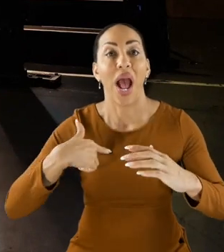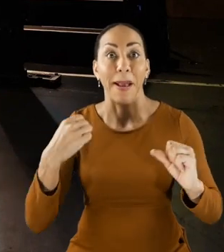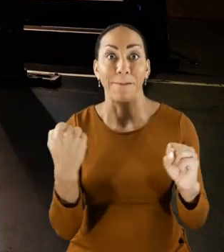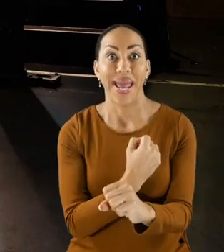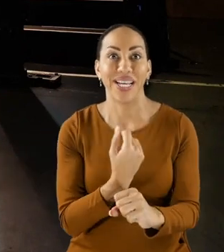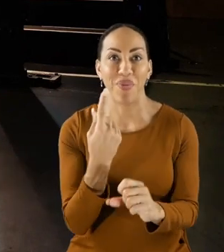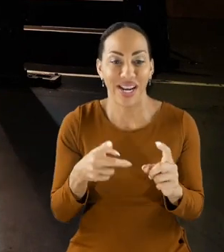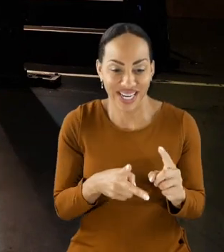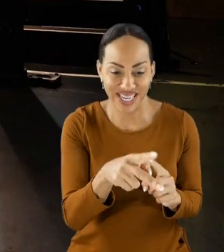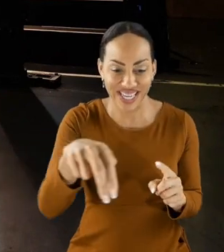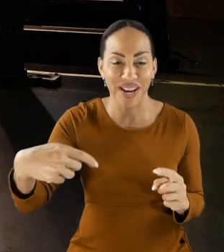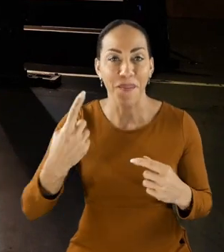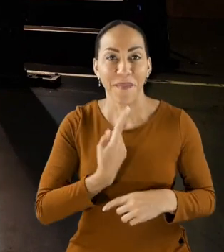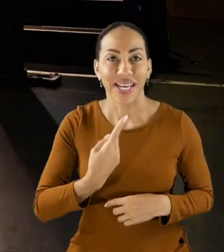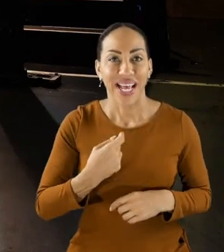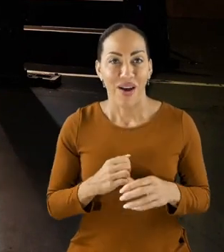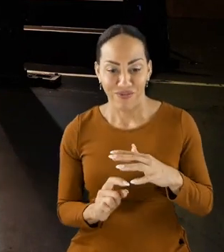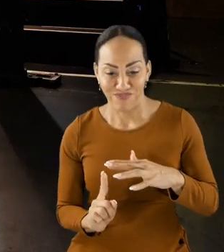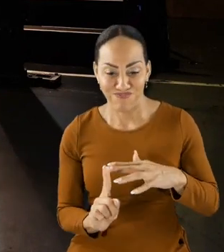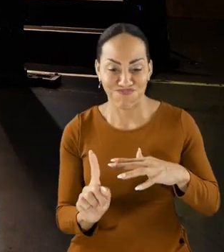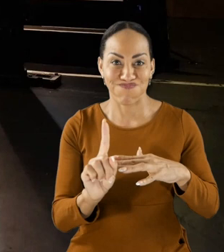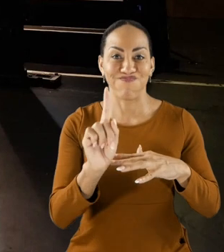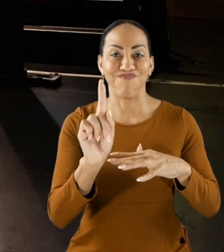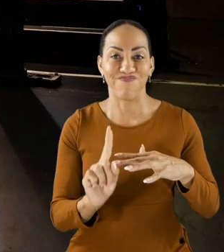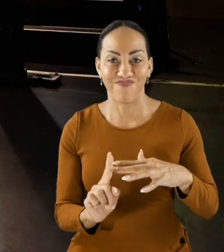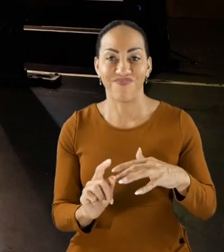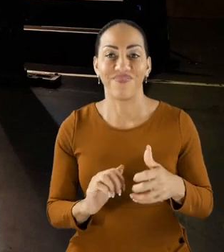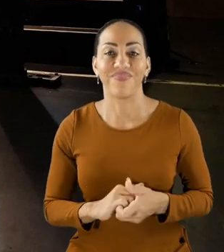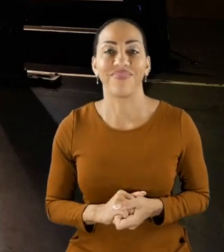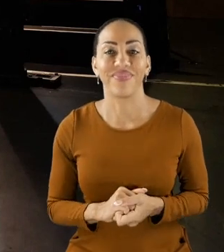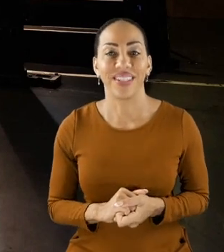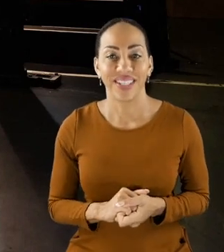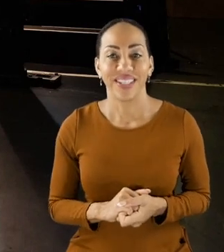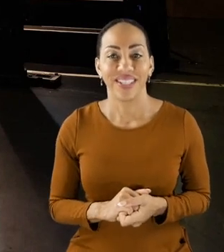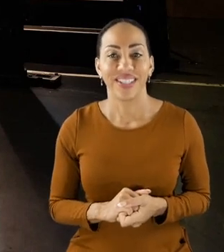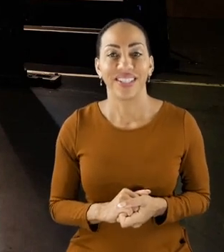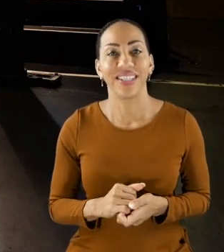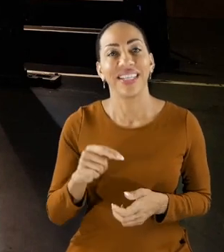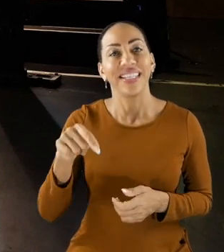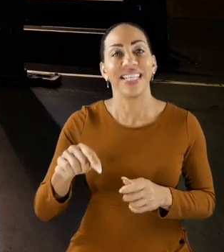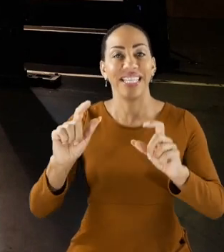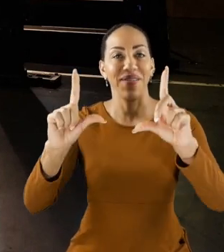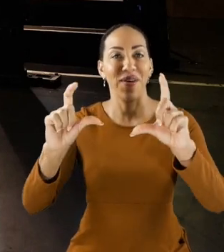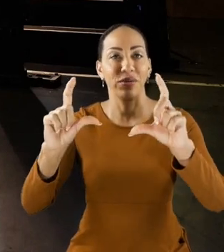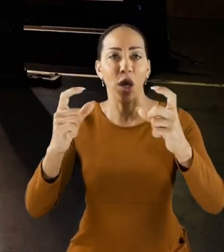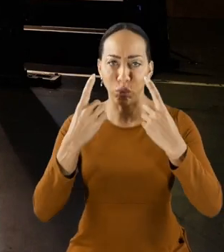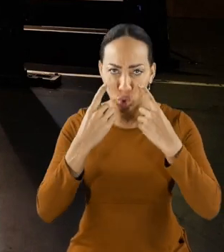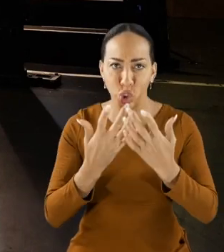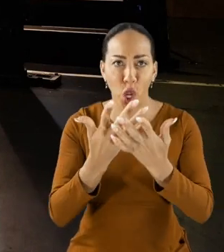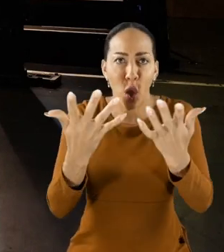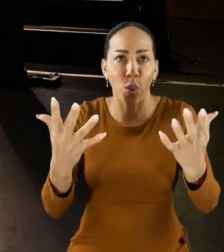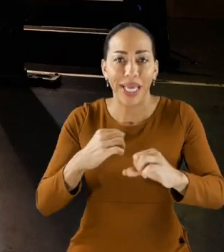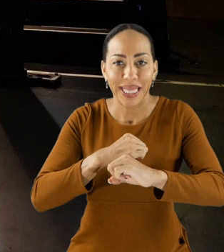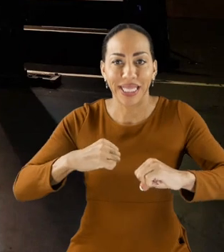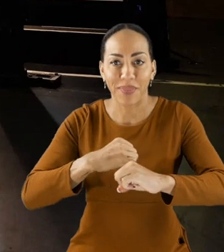doors, but I've made one, if you like. So I've actually put myself in a hole here, coming out of a hole, and I've actually put you in this actually is shot